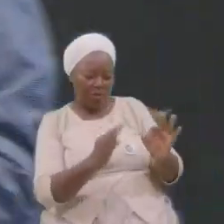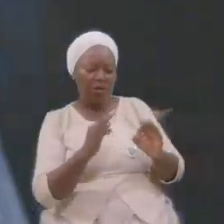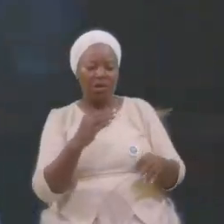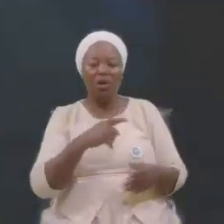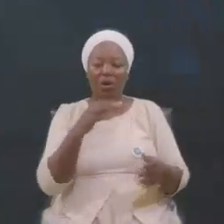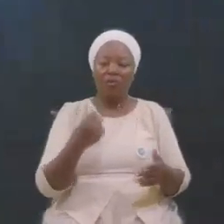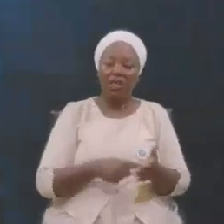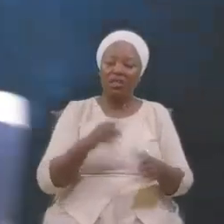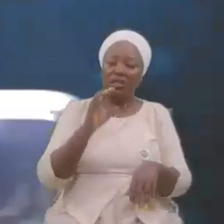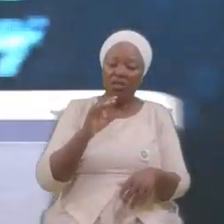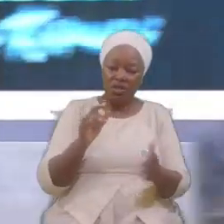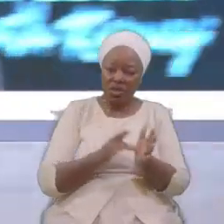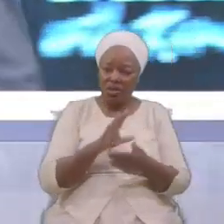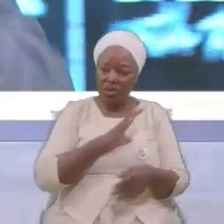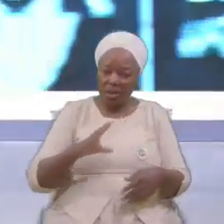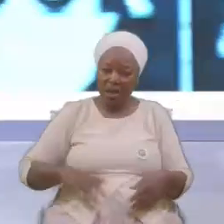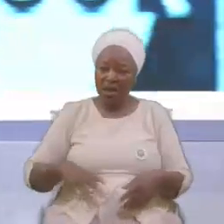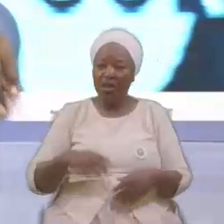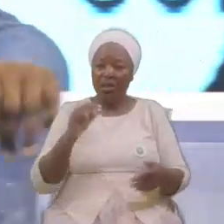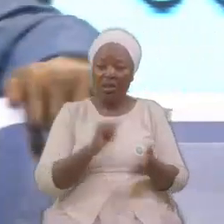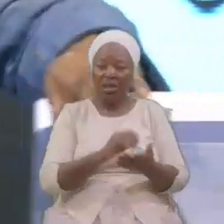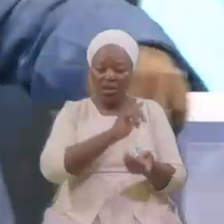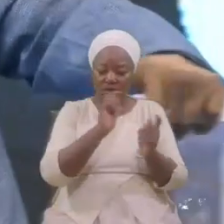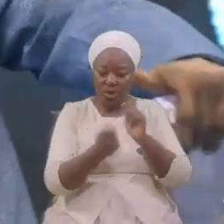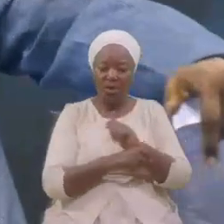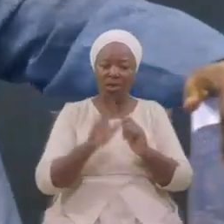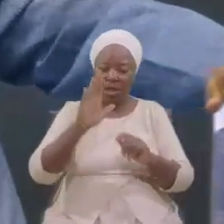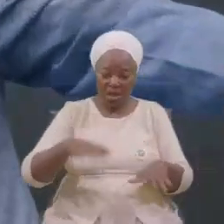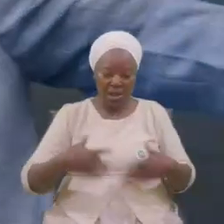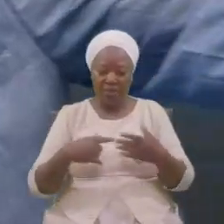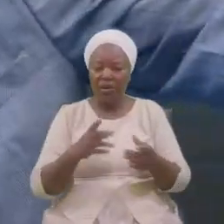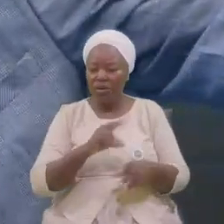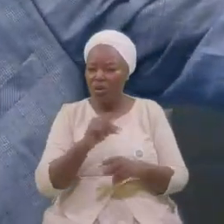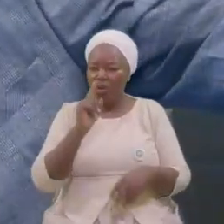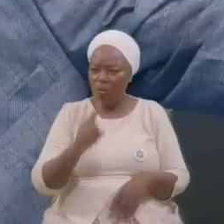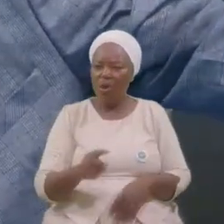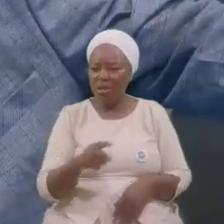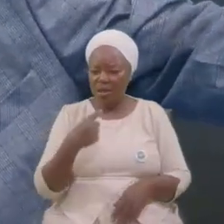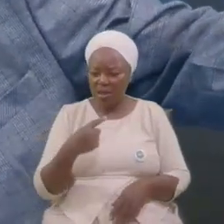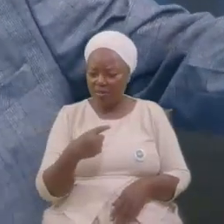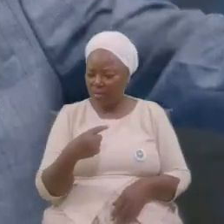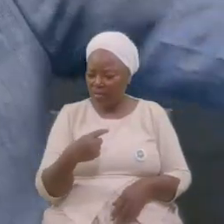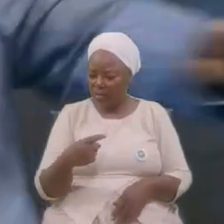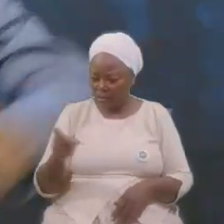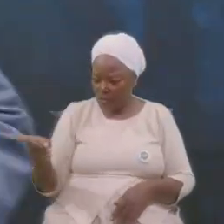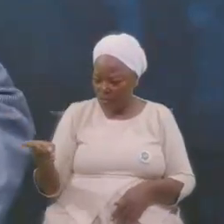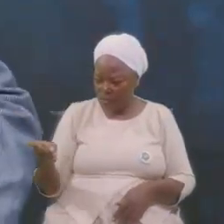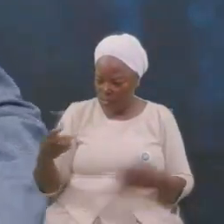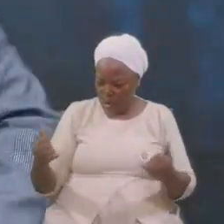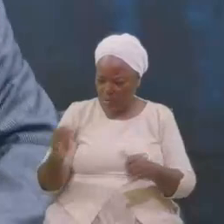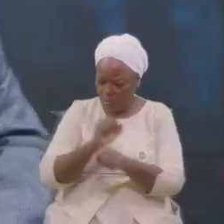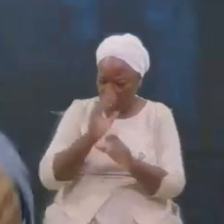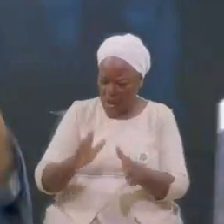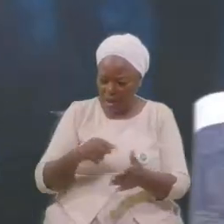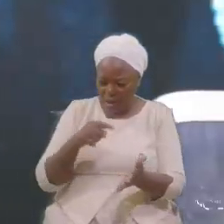my life. Nobody pushed me to eat. Nobody said, now you're a worker, this is what to do, this is what not to